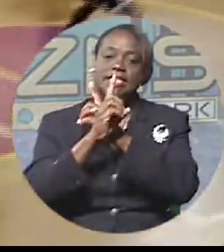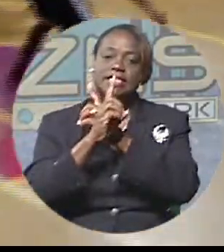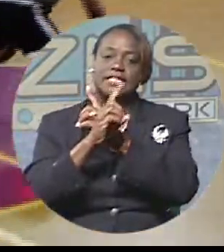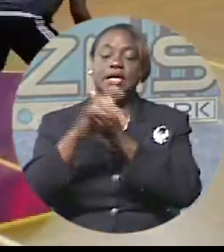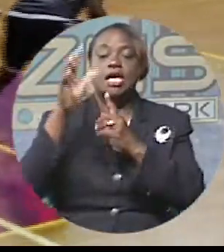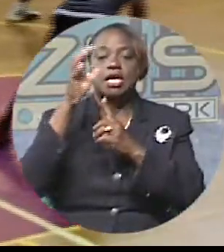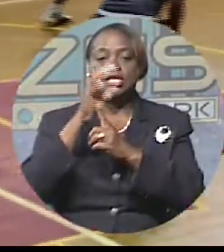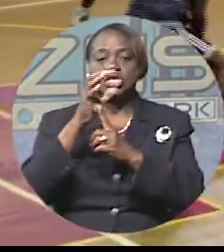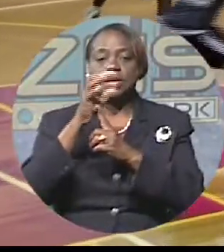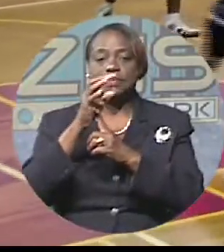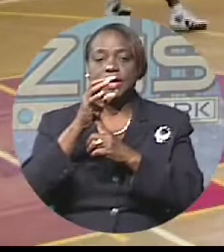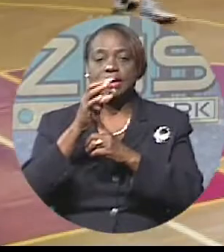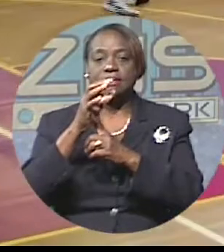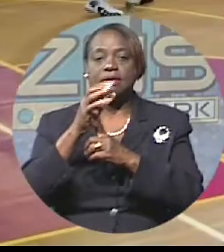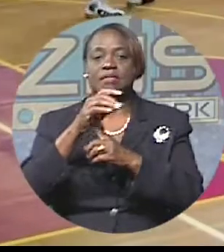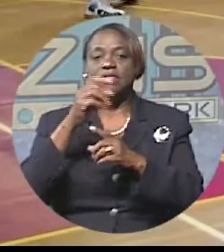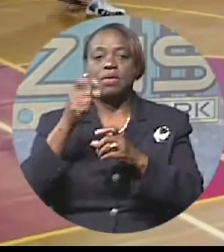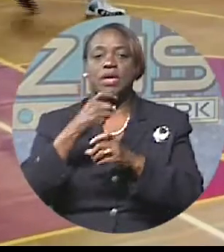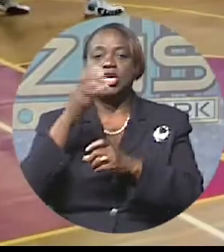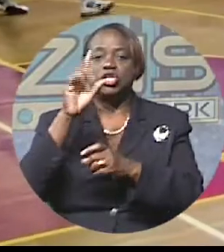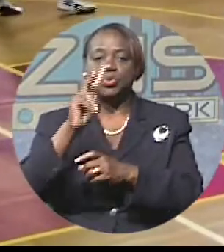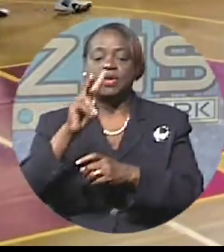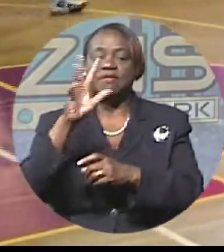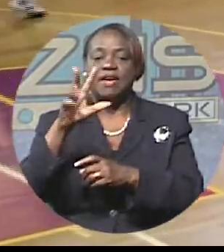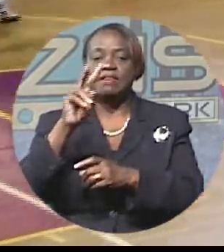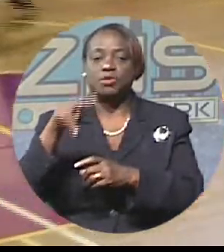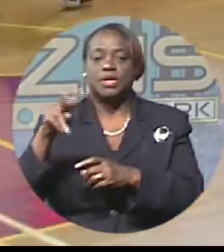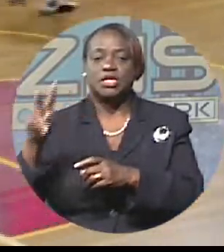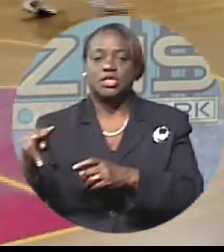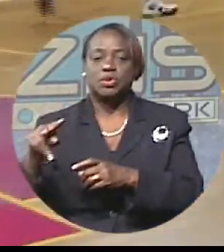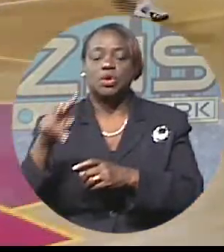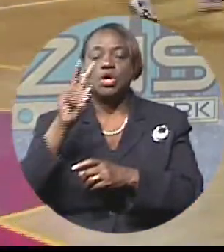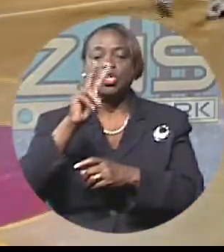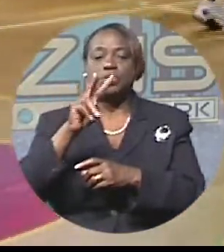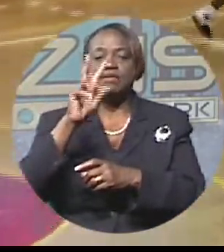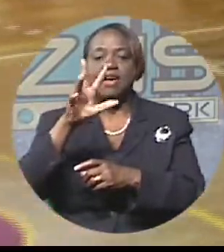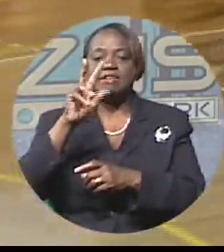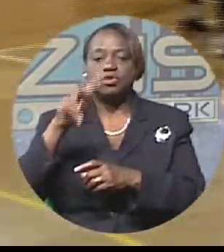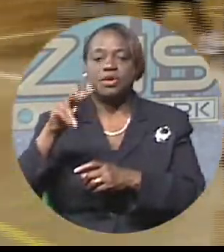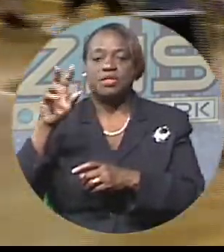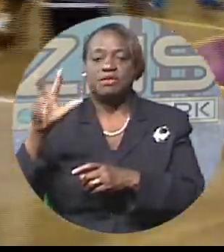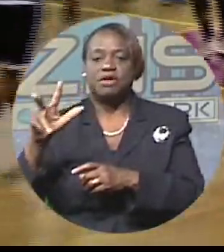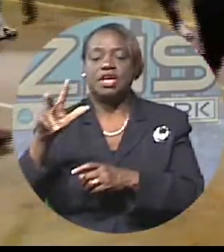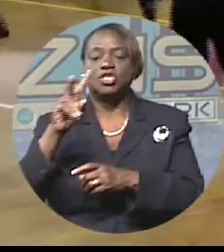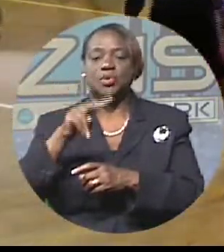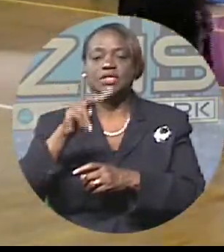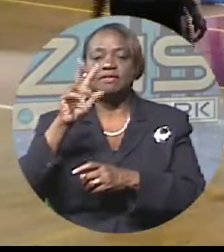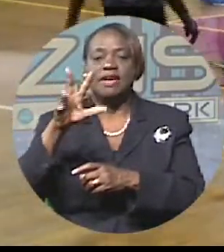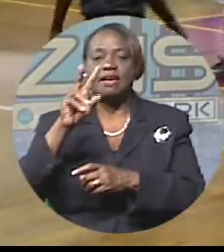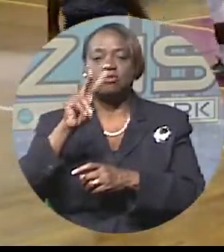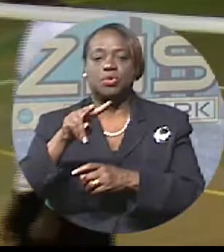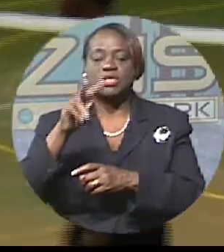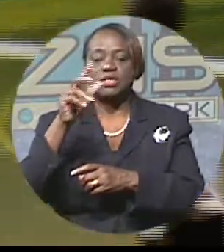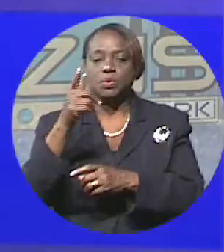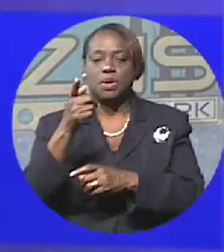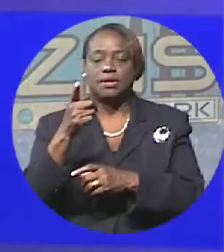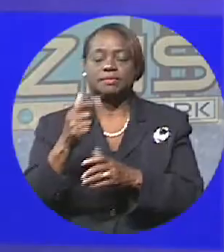They put away the Intruders in straight sets, 25-22, 25-23, and